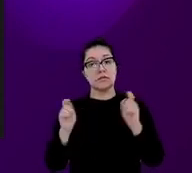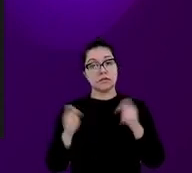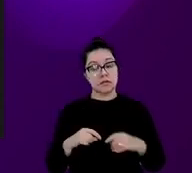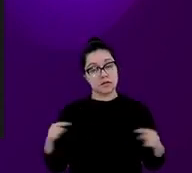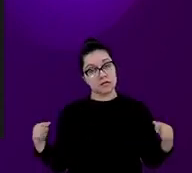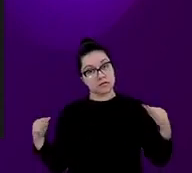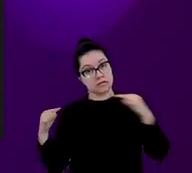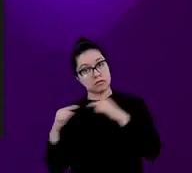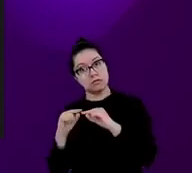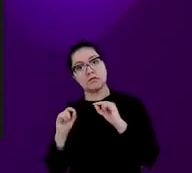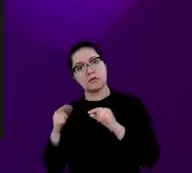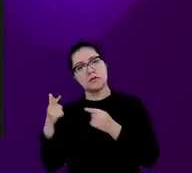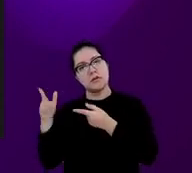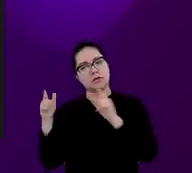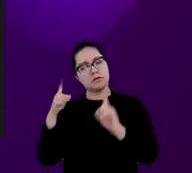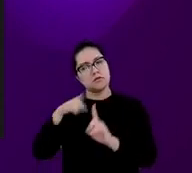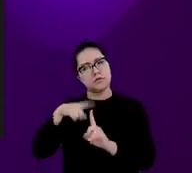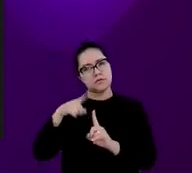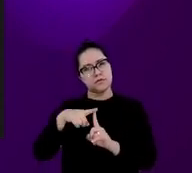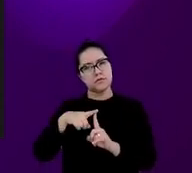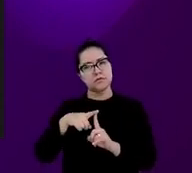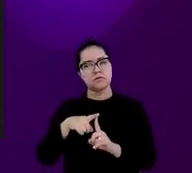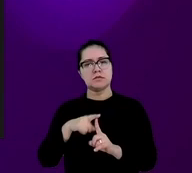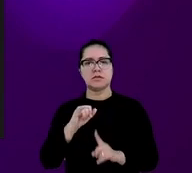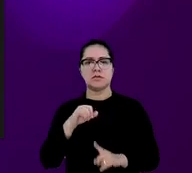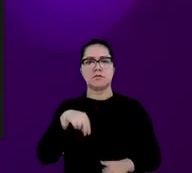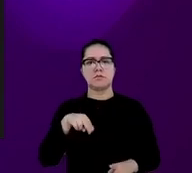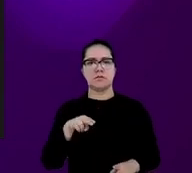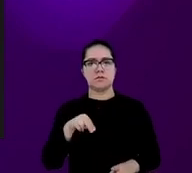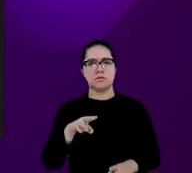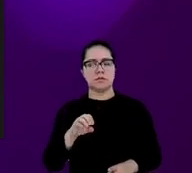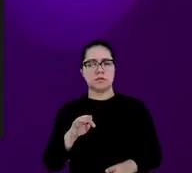immunotherapies. So it would be very interesting.